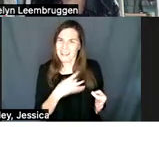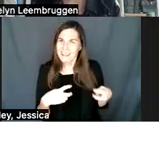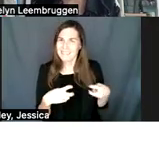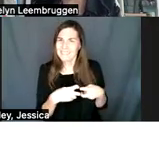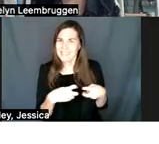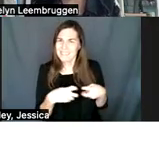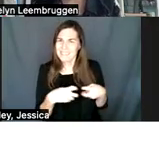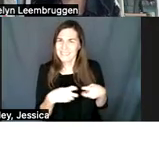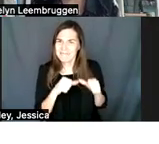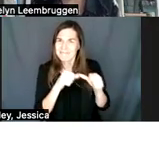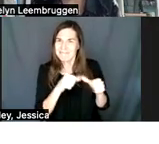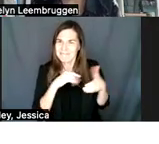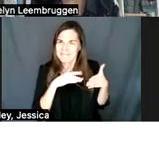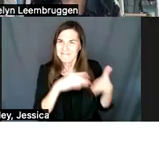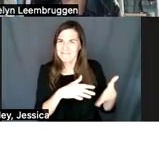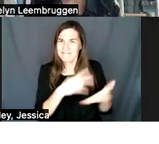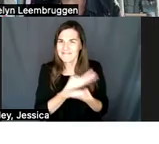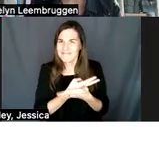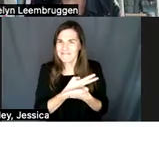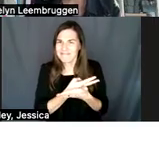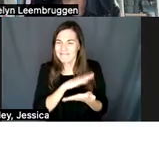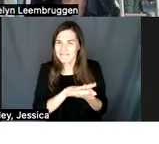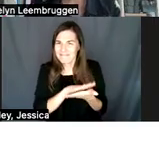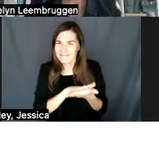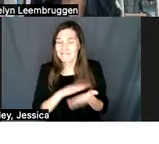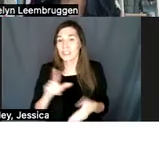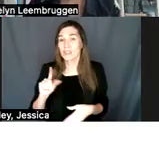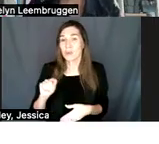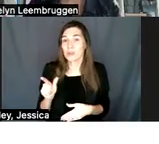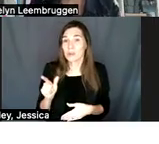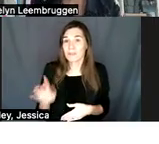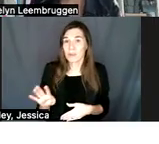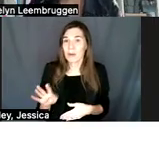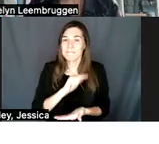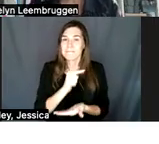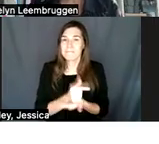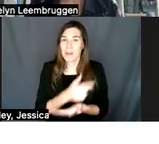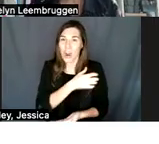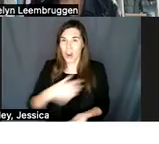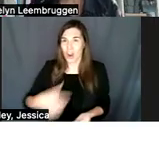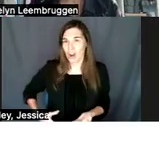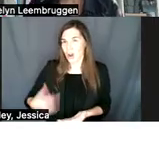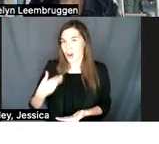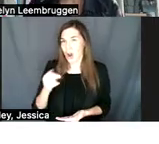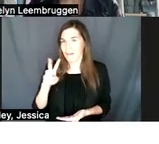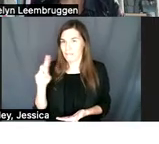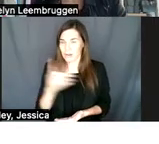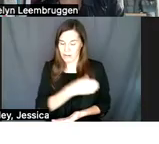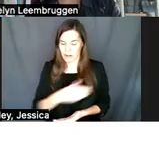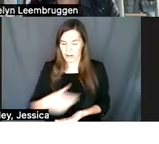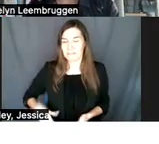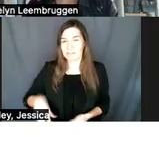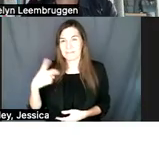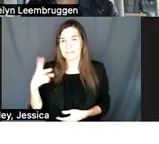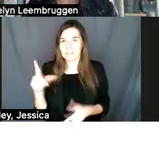studying physics at graduate school, and in 2024, I graduated from Harvard with my PhD in physics, and I got to wear